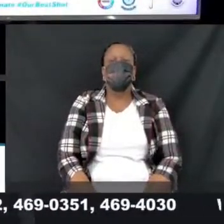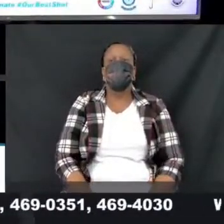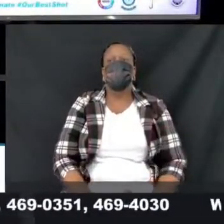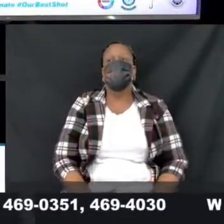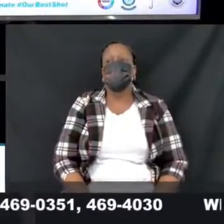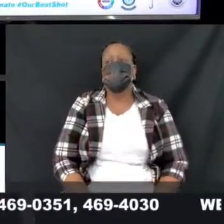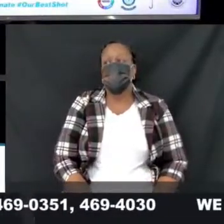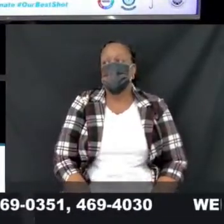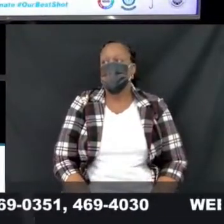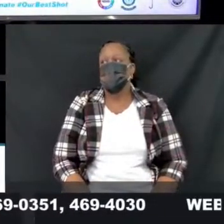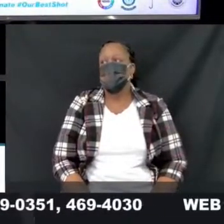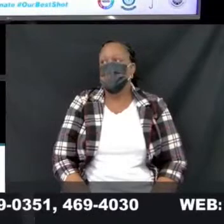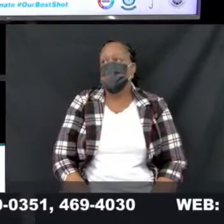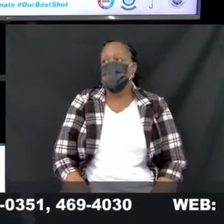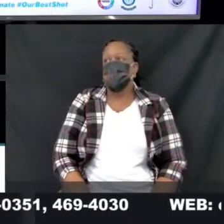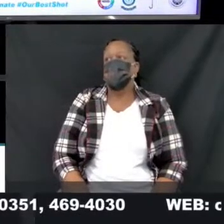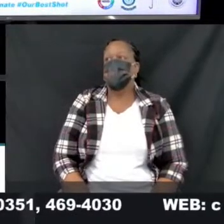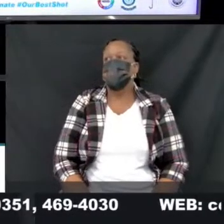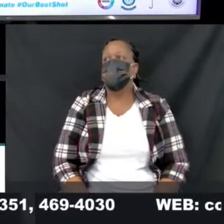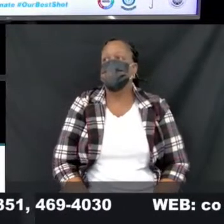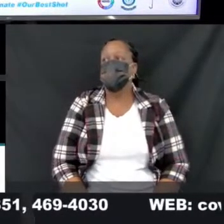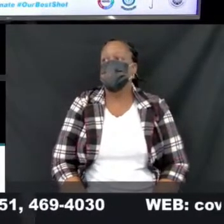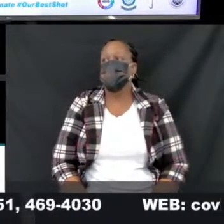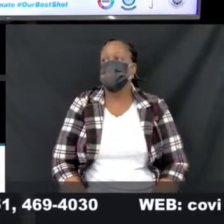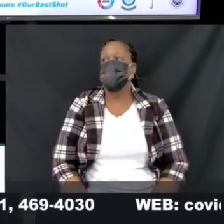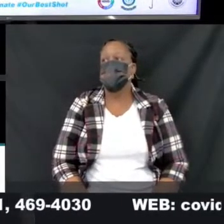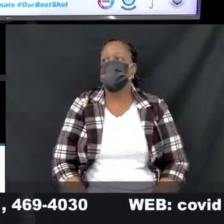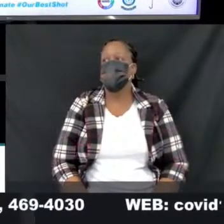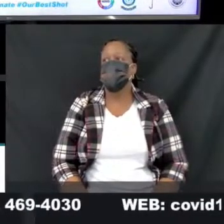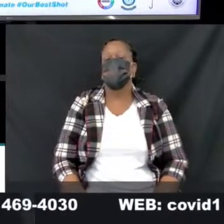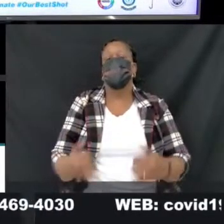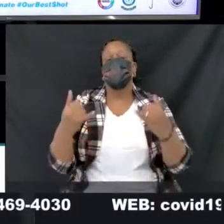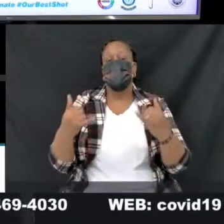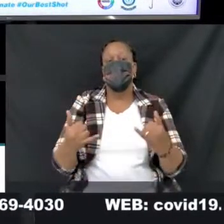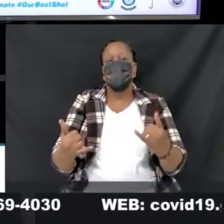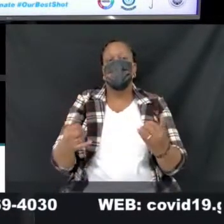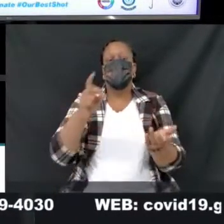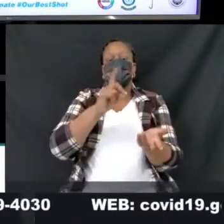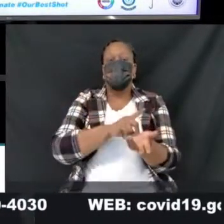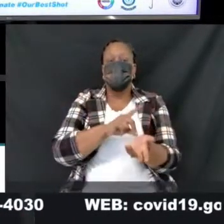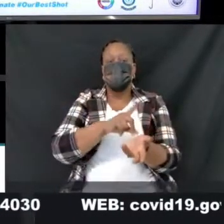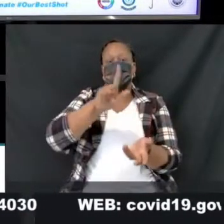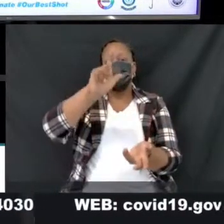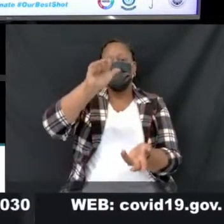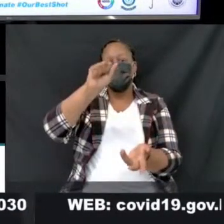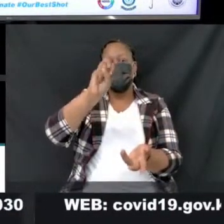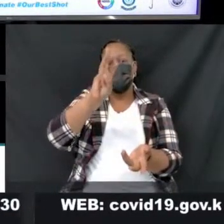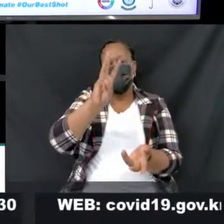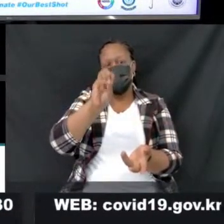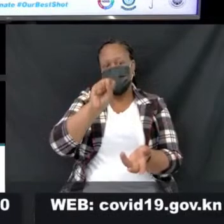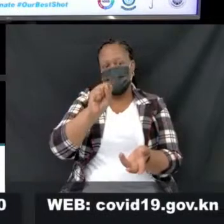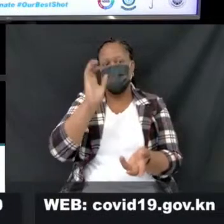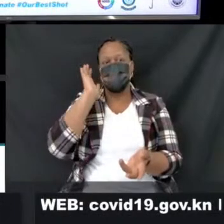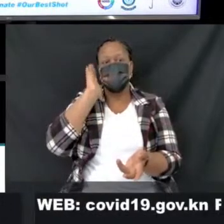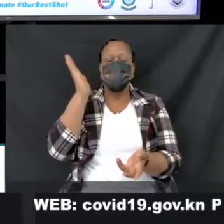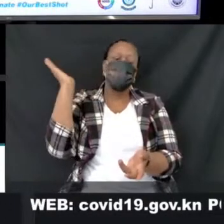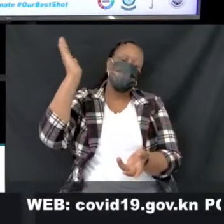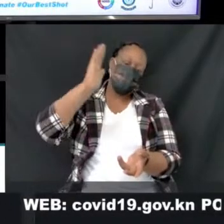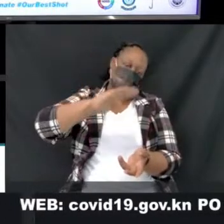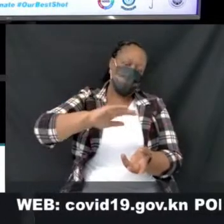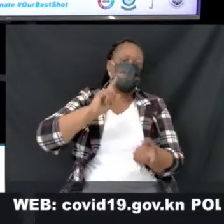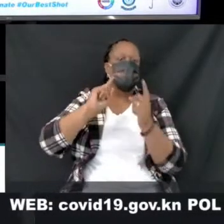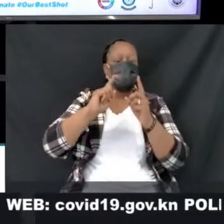Thank you, Dr. Wilkinson. We now invite our Chief Medical Officer, Dr. Hazel Laws, to give us the